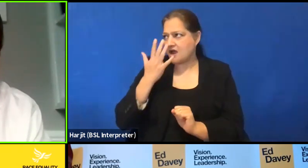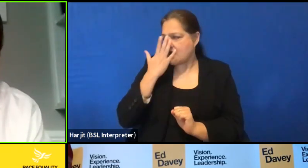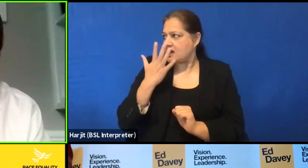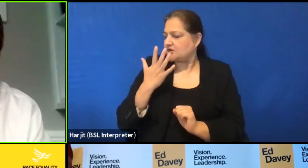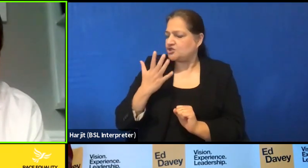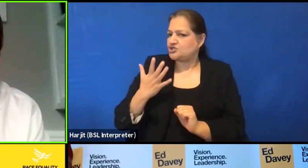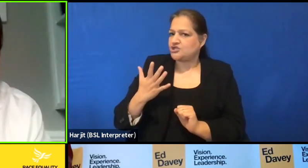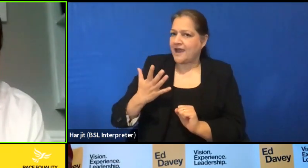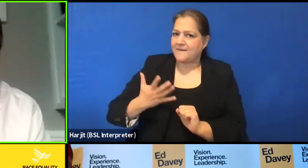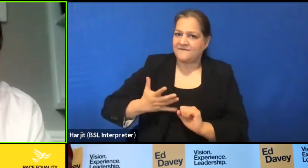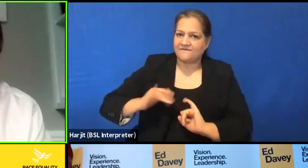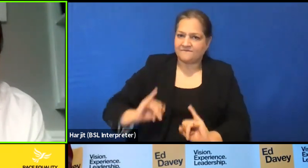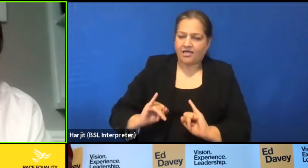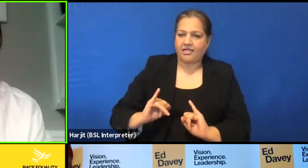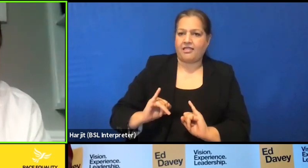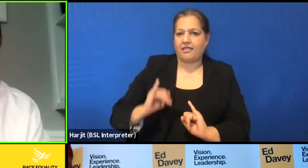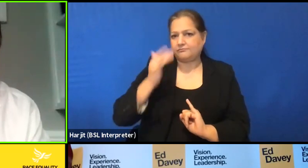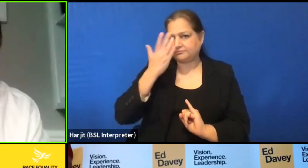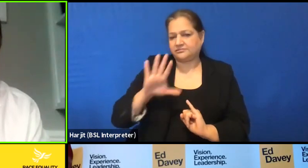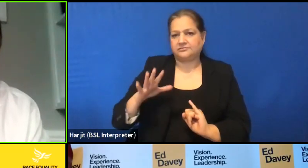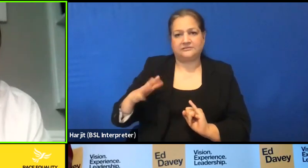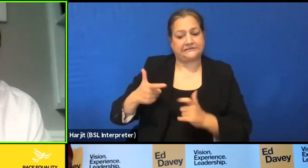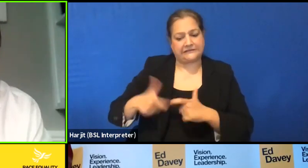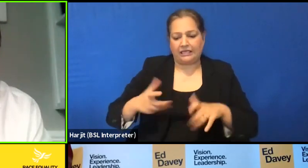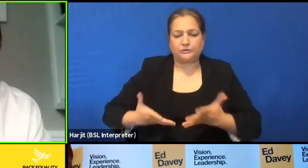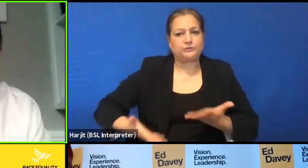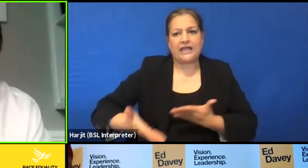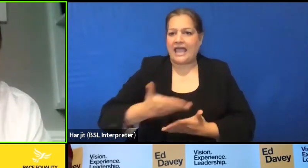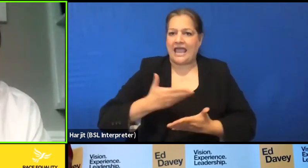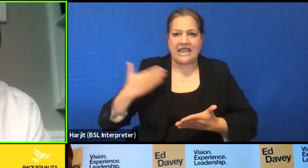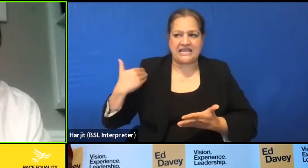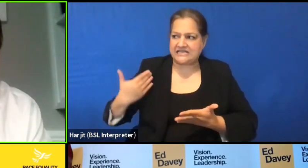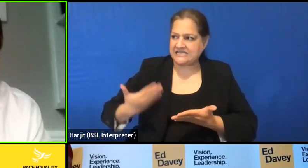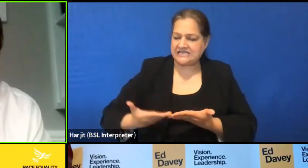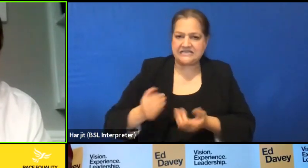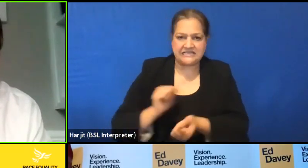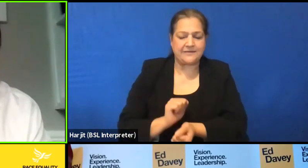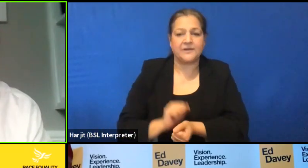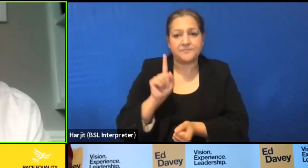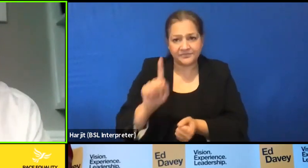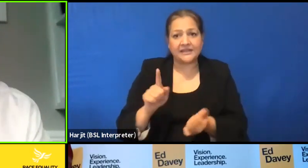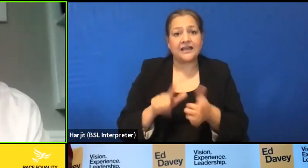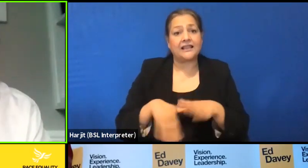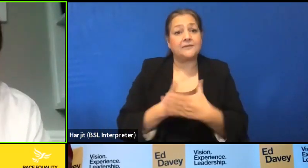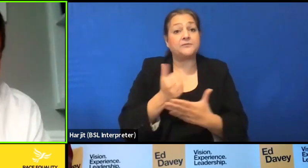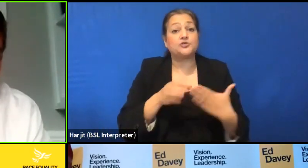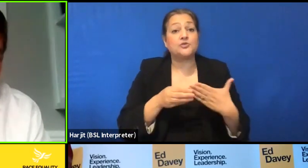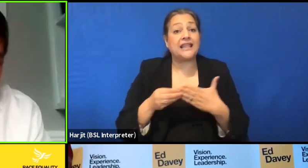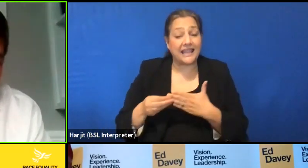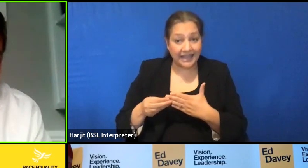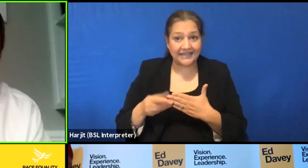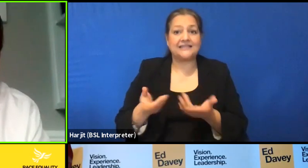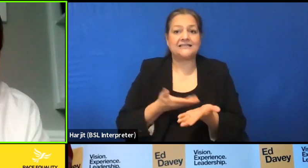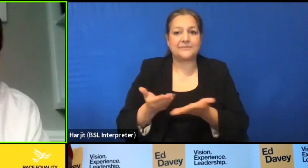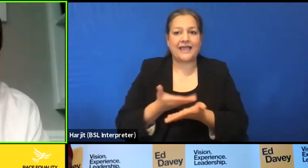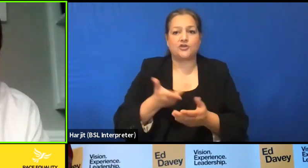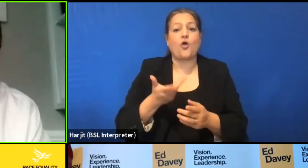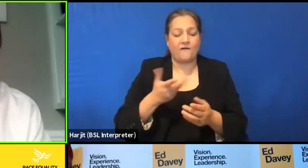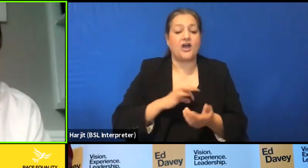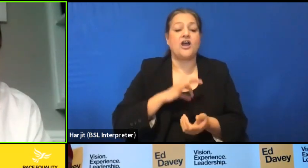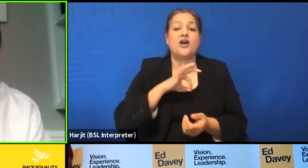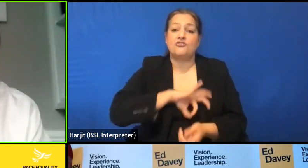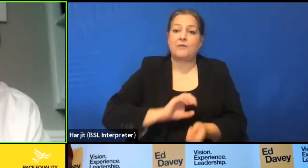this country still today. Should the Lib Dems be leading the national debate on reparations and restitution? A similar question.